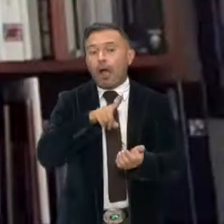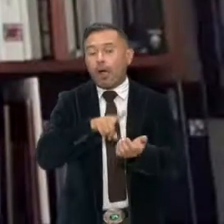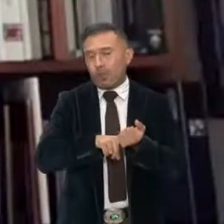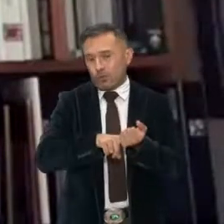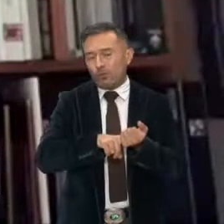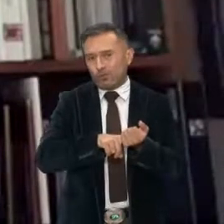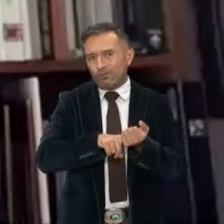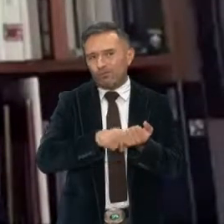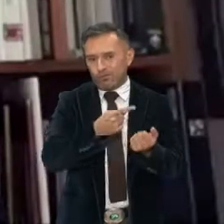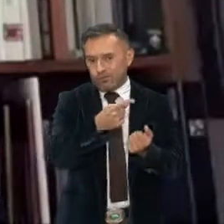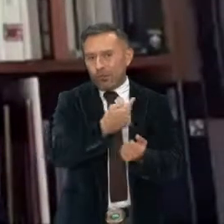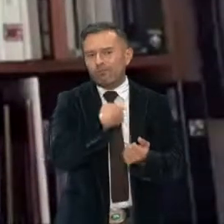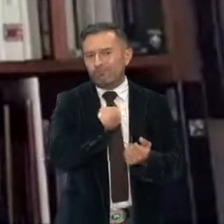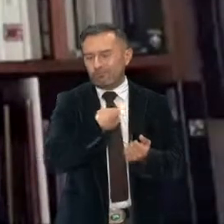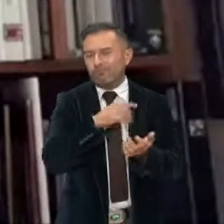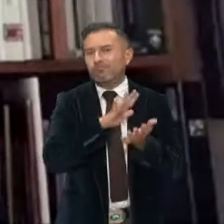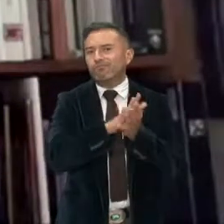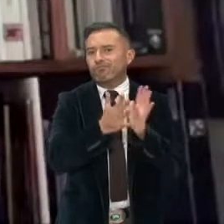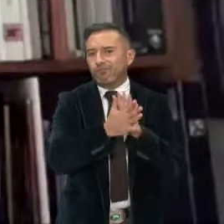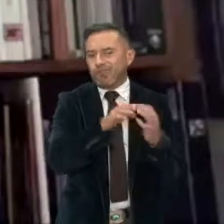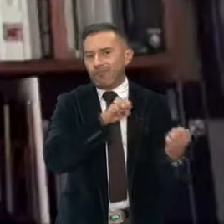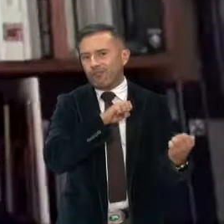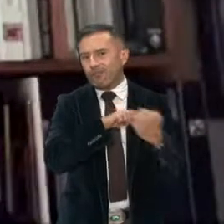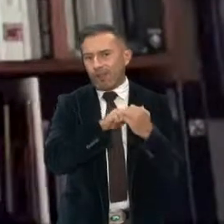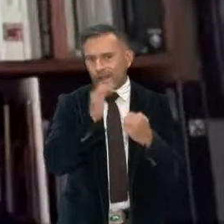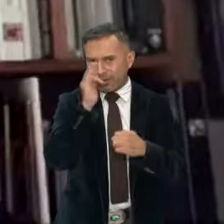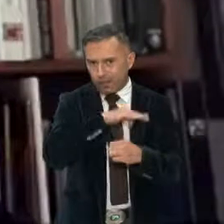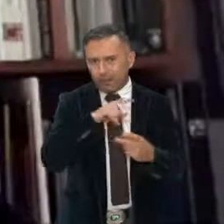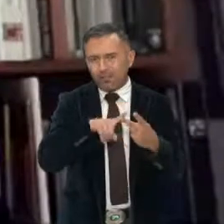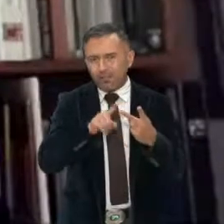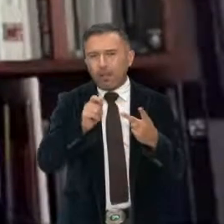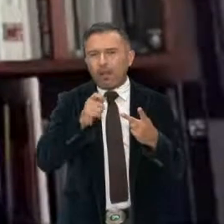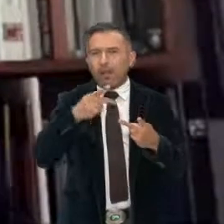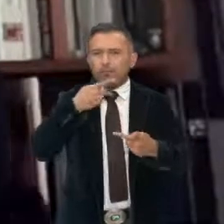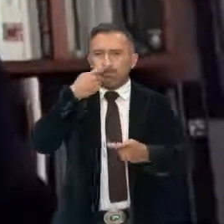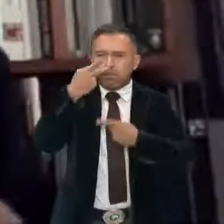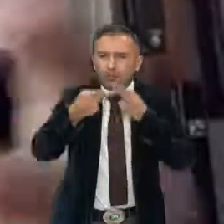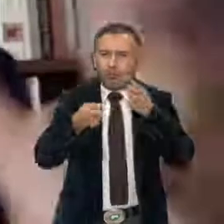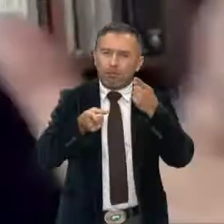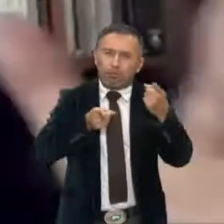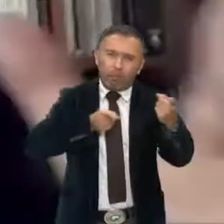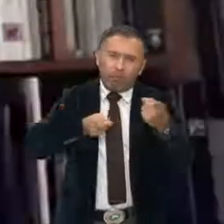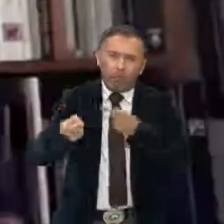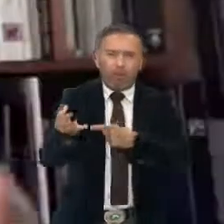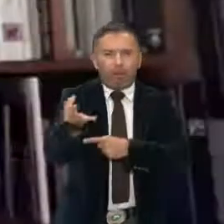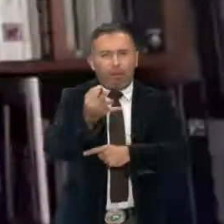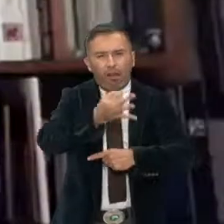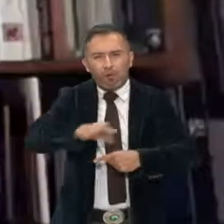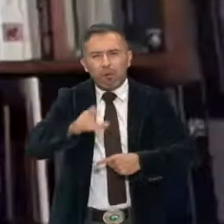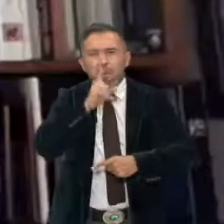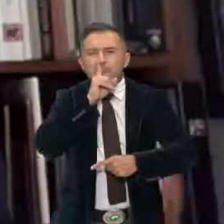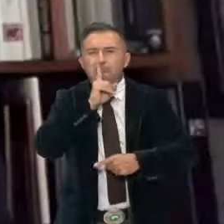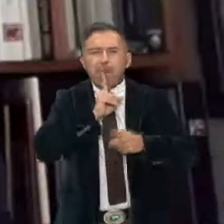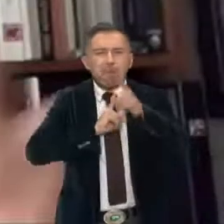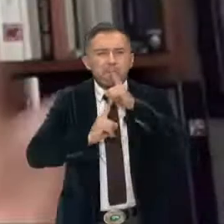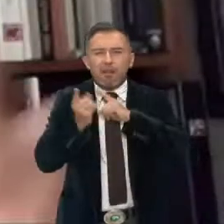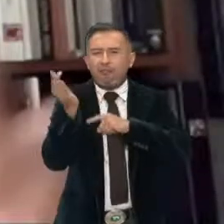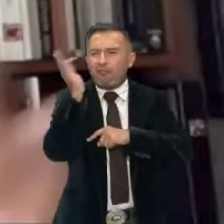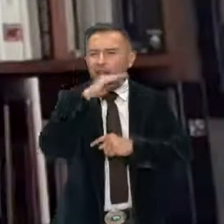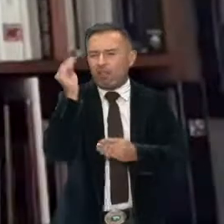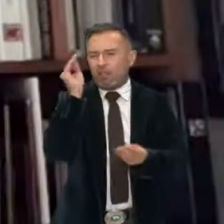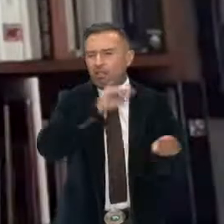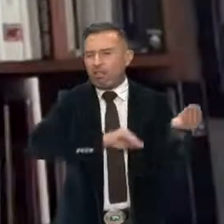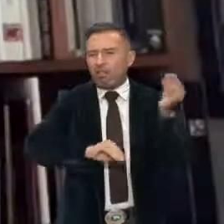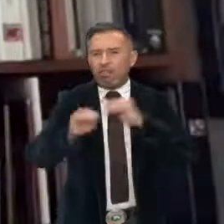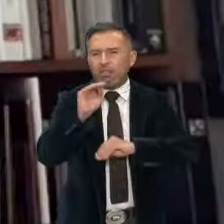the pressure, even though we were victim of a fraud, even though we were bashed and insulted and